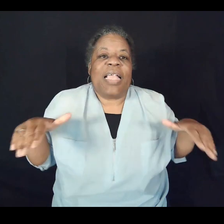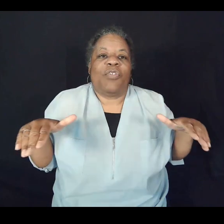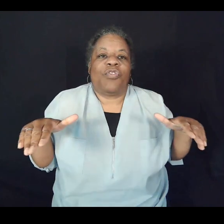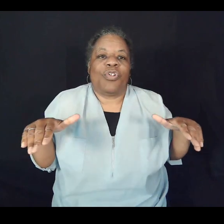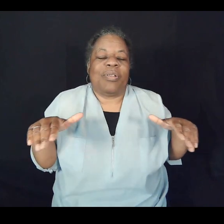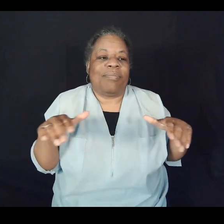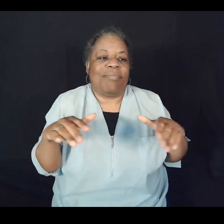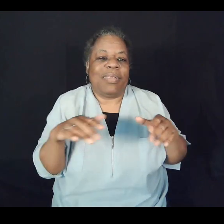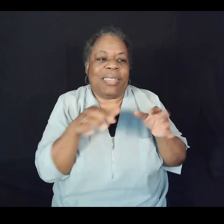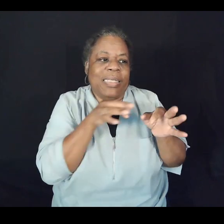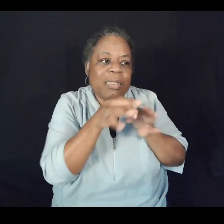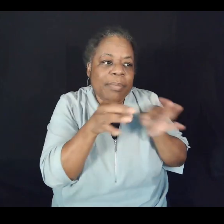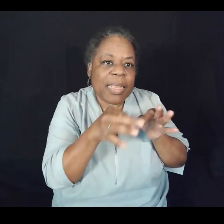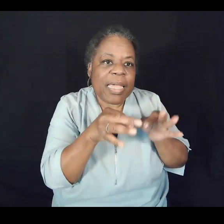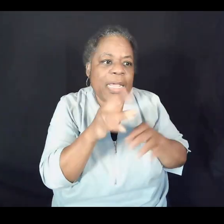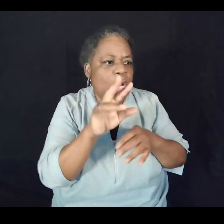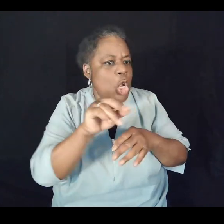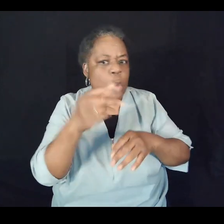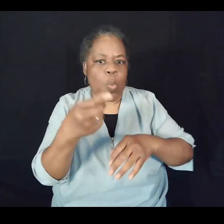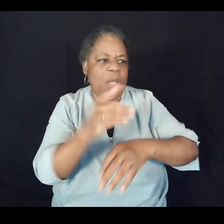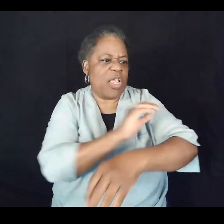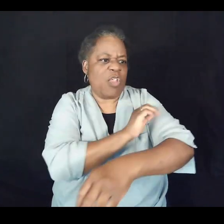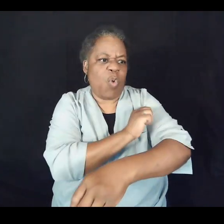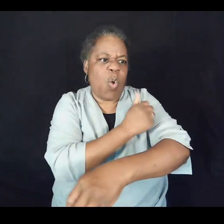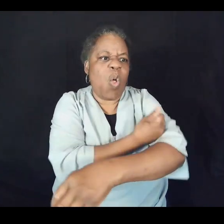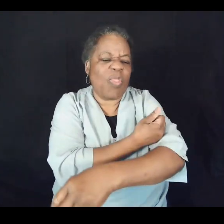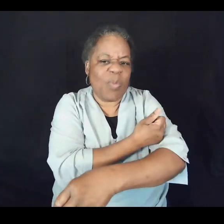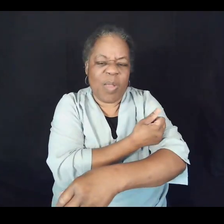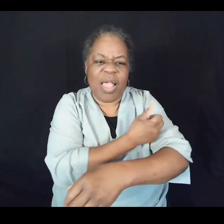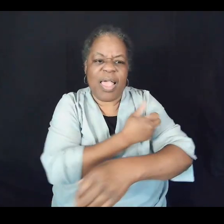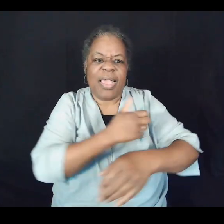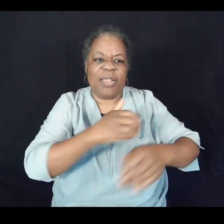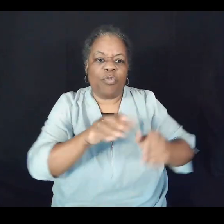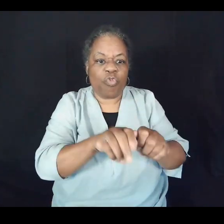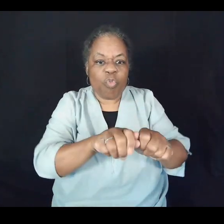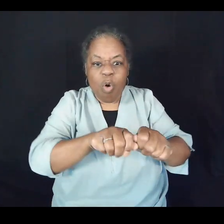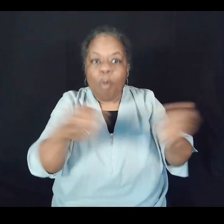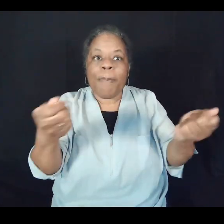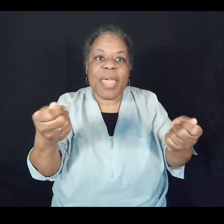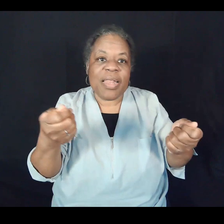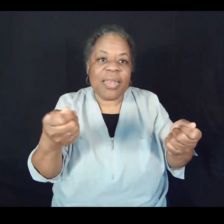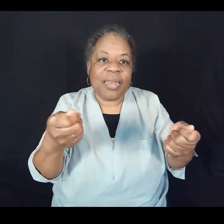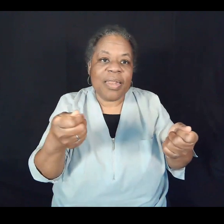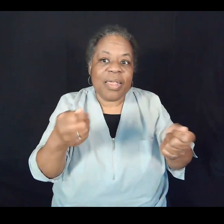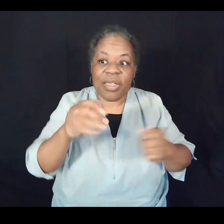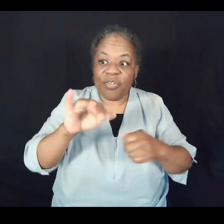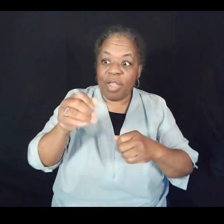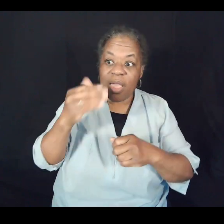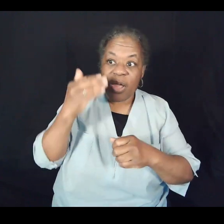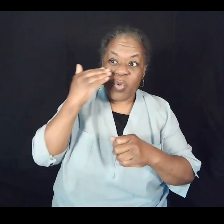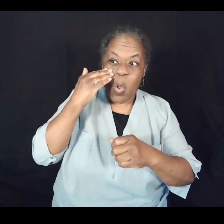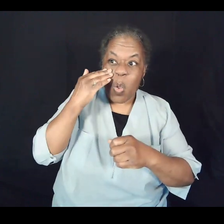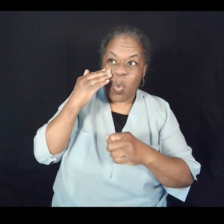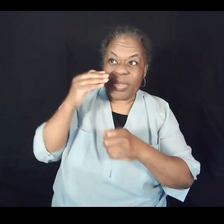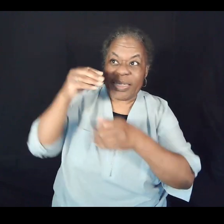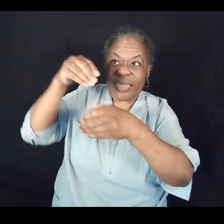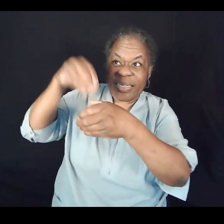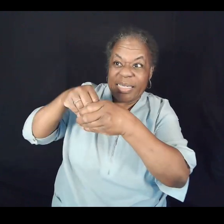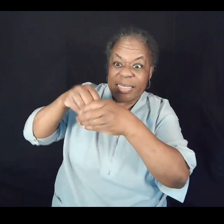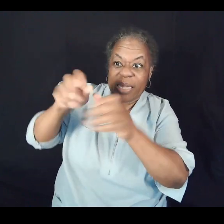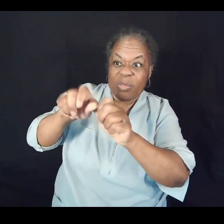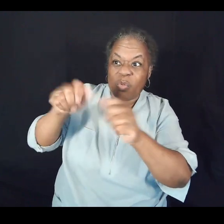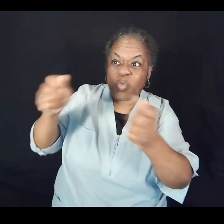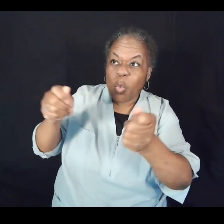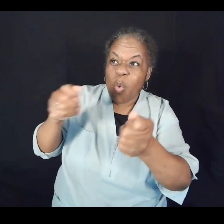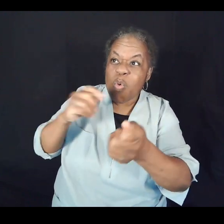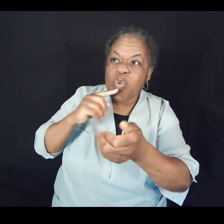authorized to open this file. And John knows that the scroll contains the truth of all things. So here he